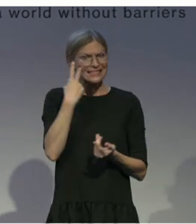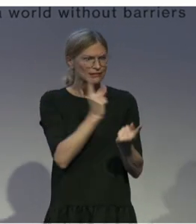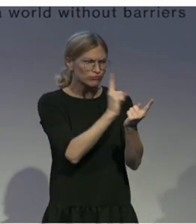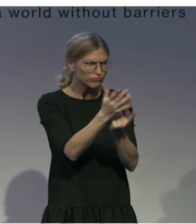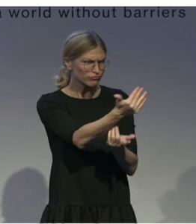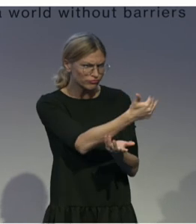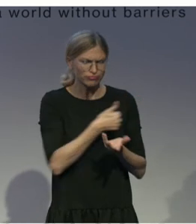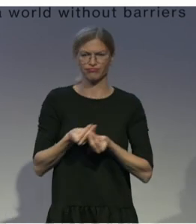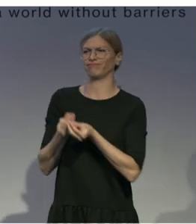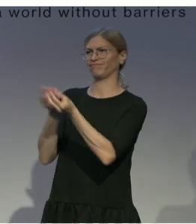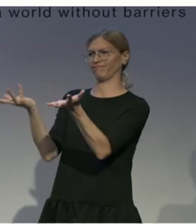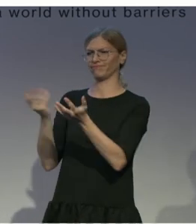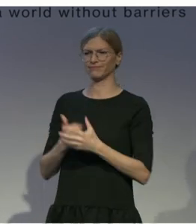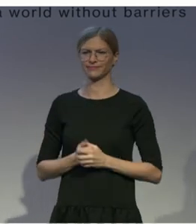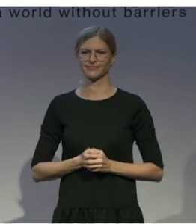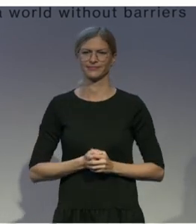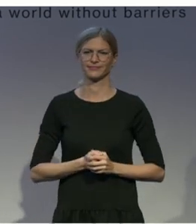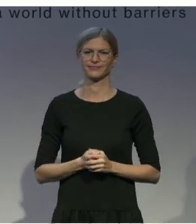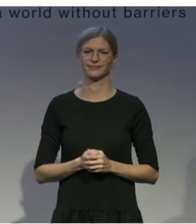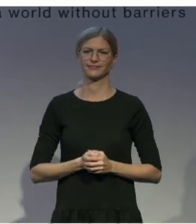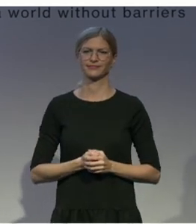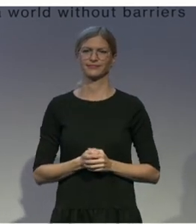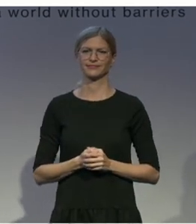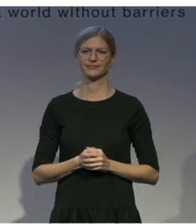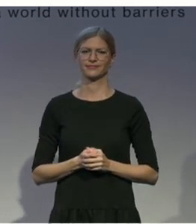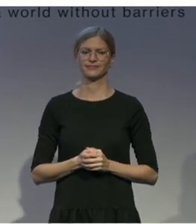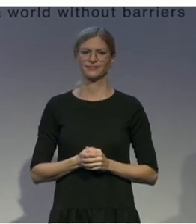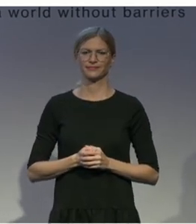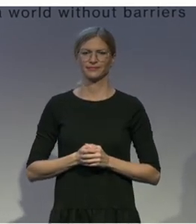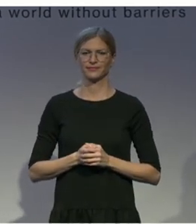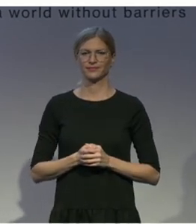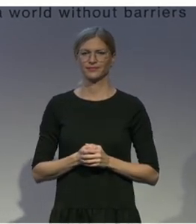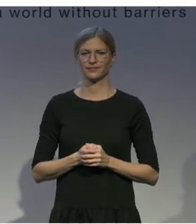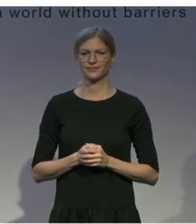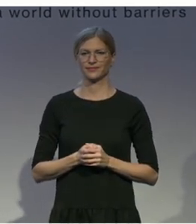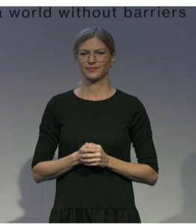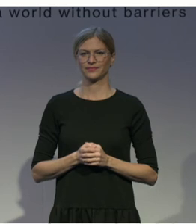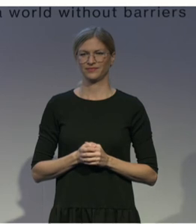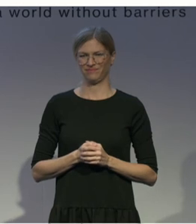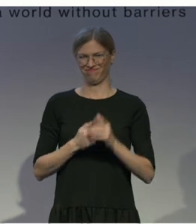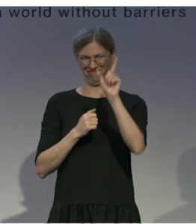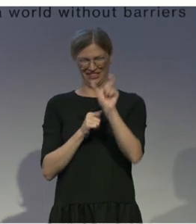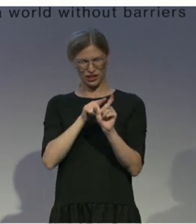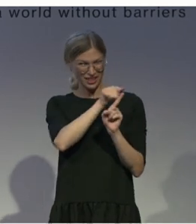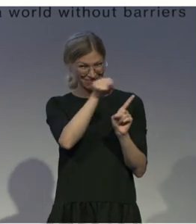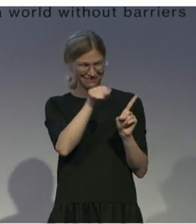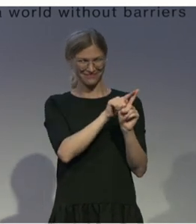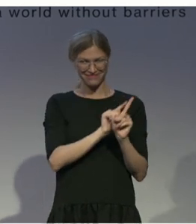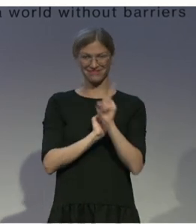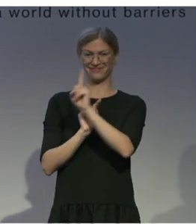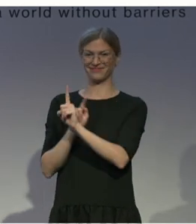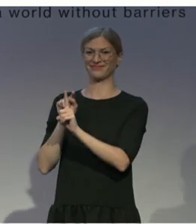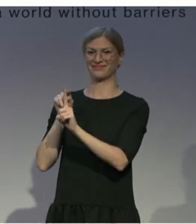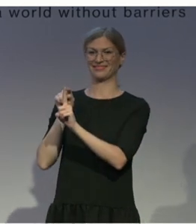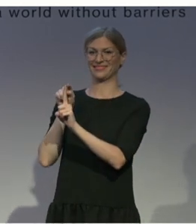If necessary, the commune disability representative bring up the issue